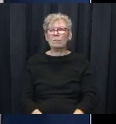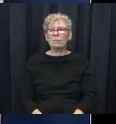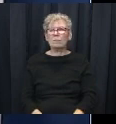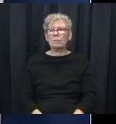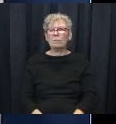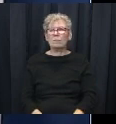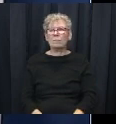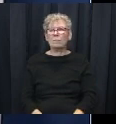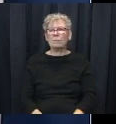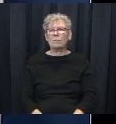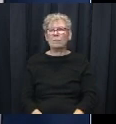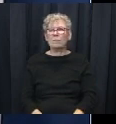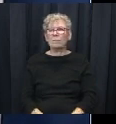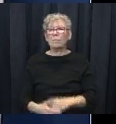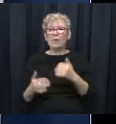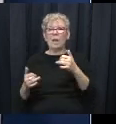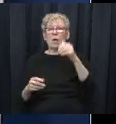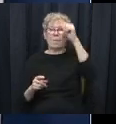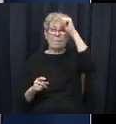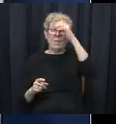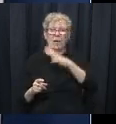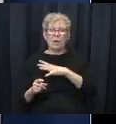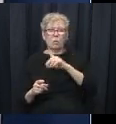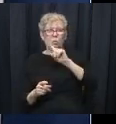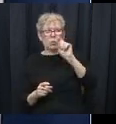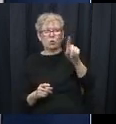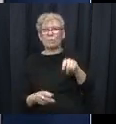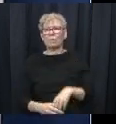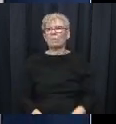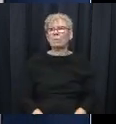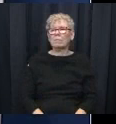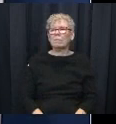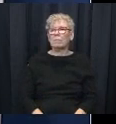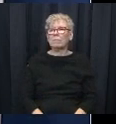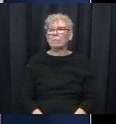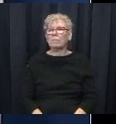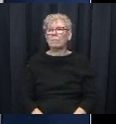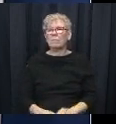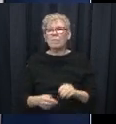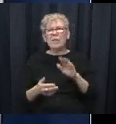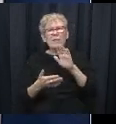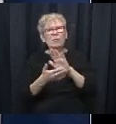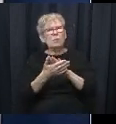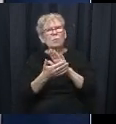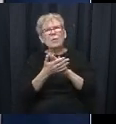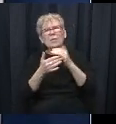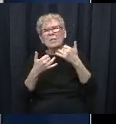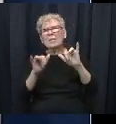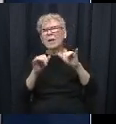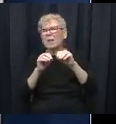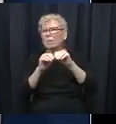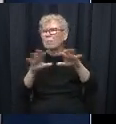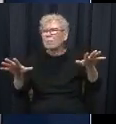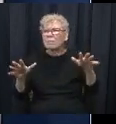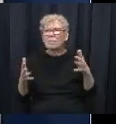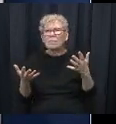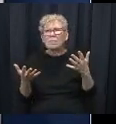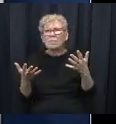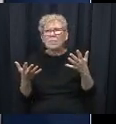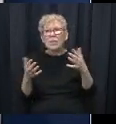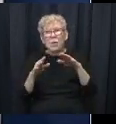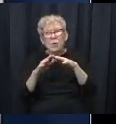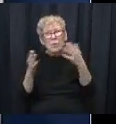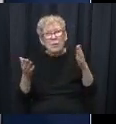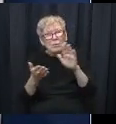Schools are still the #1 outbreak location type, but the administration is opening schools while other location types with lower outbreak numbers are